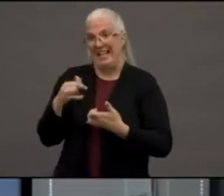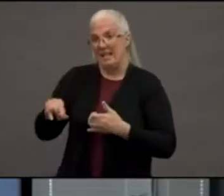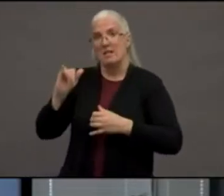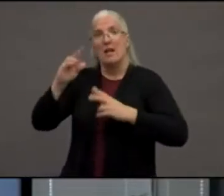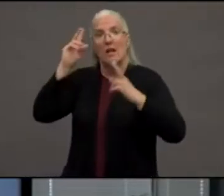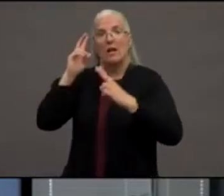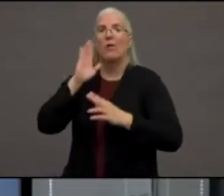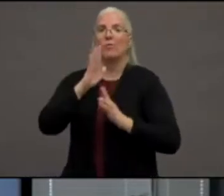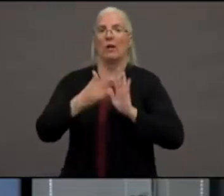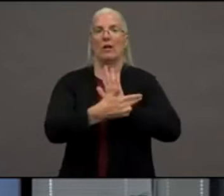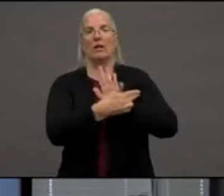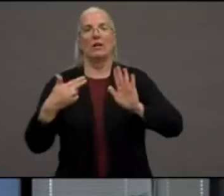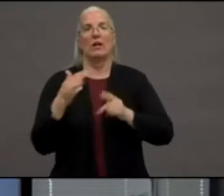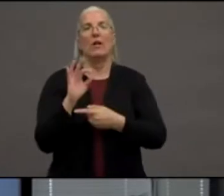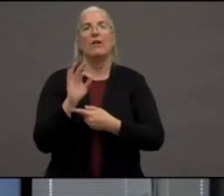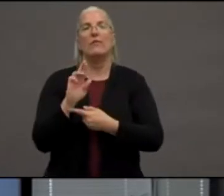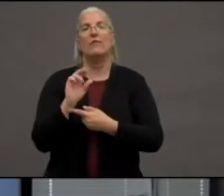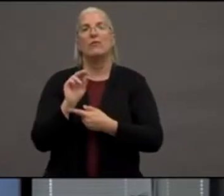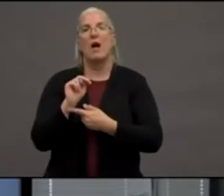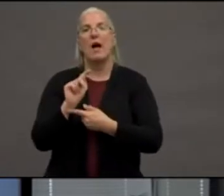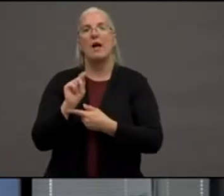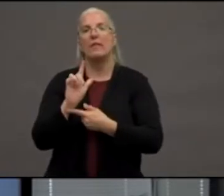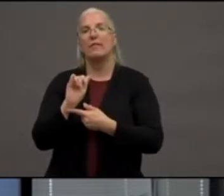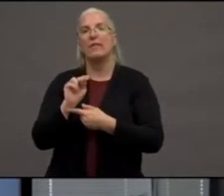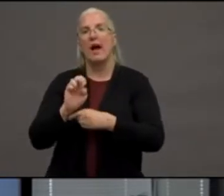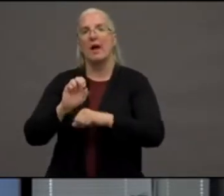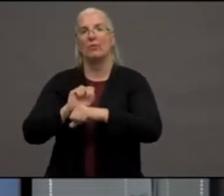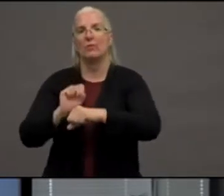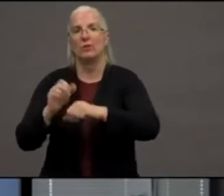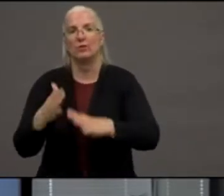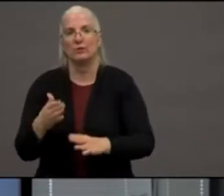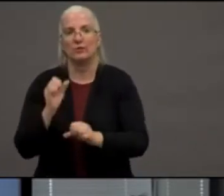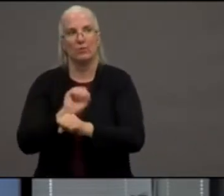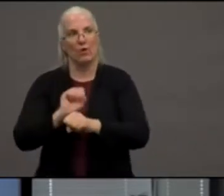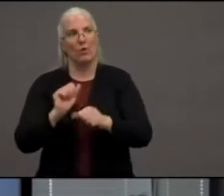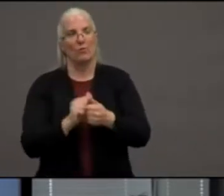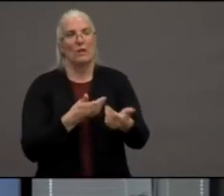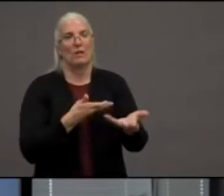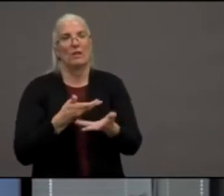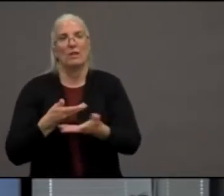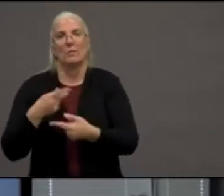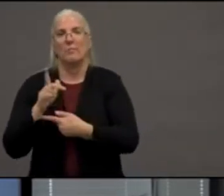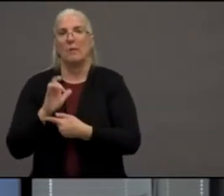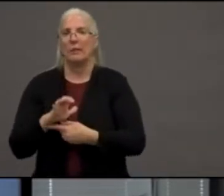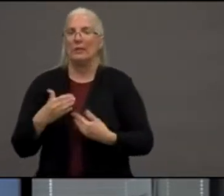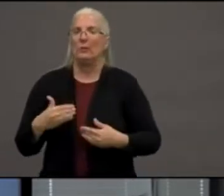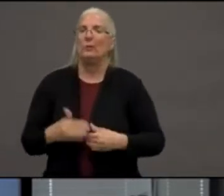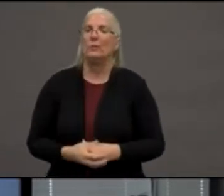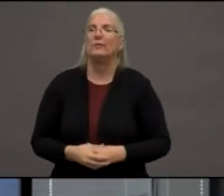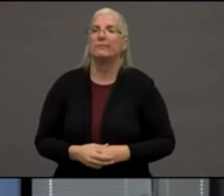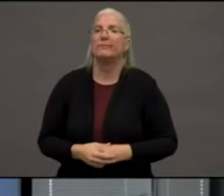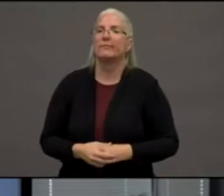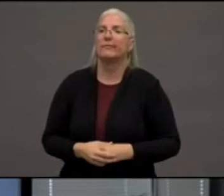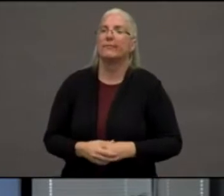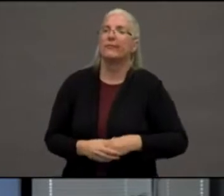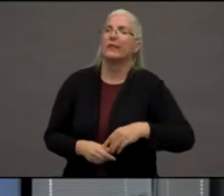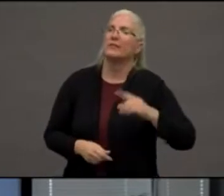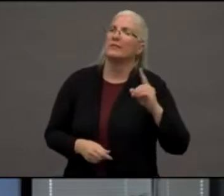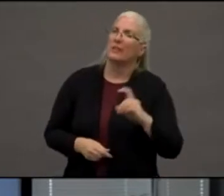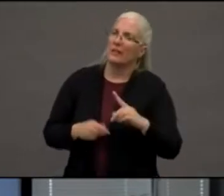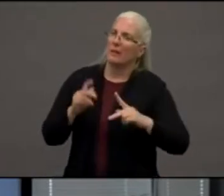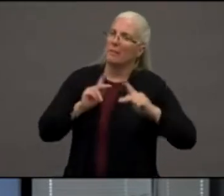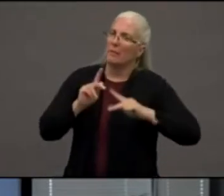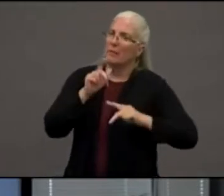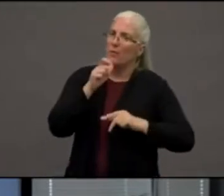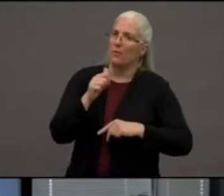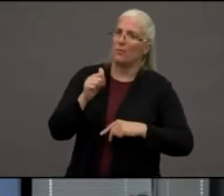we able to advise customers refusing to wear a mask that we cannot provide service to them? And